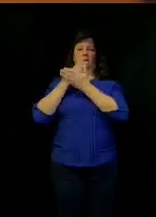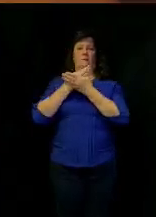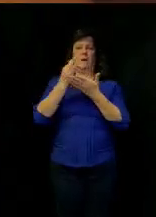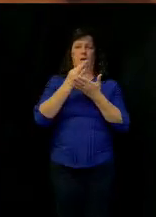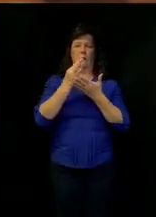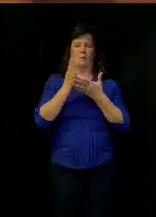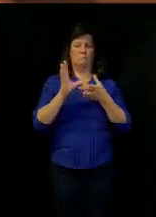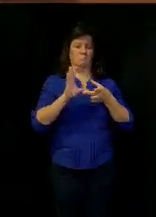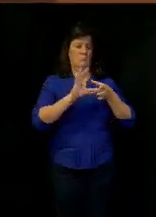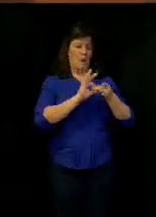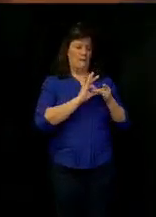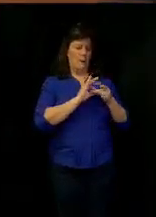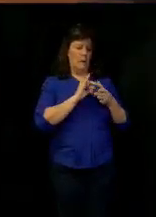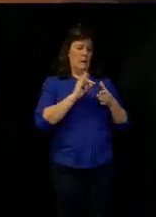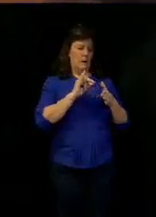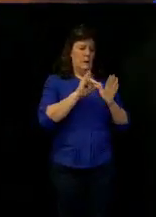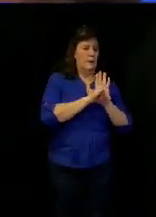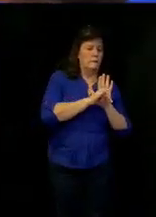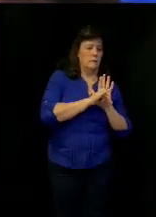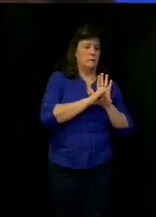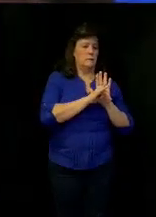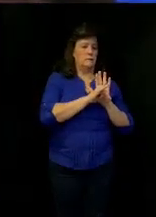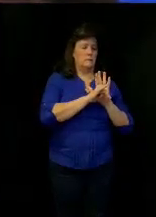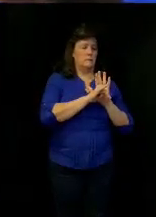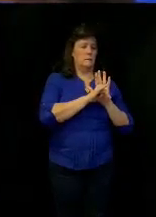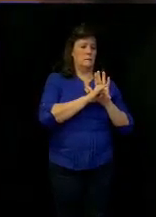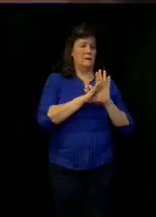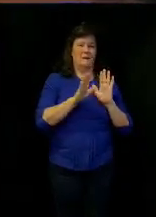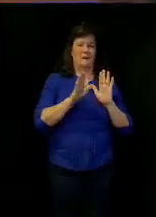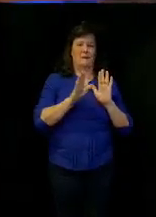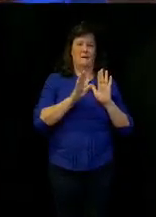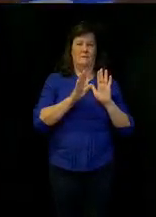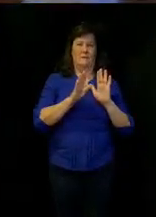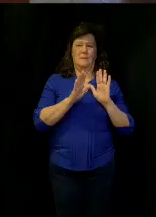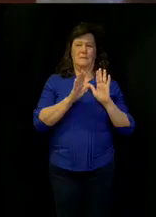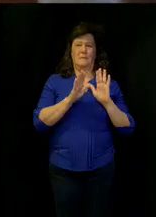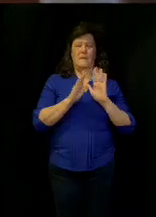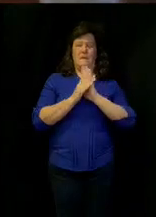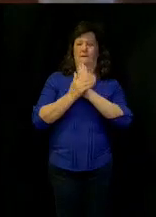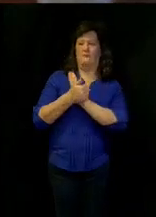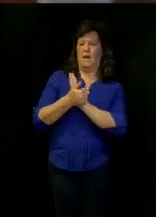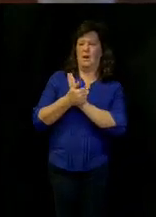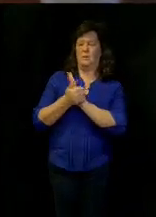your defeats. You'll start identifying with that affair that you had 3 or 4 or 5 years ago